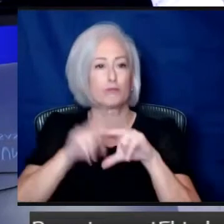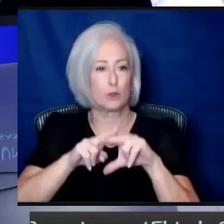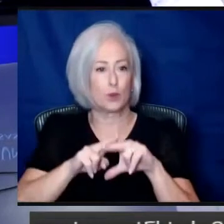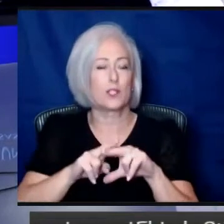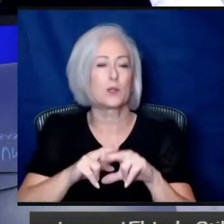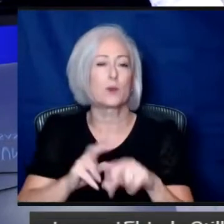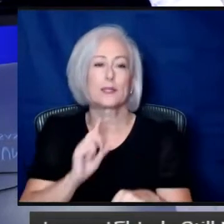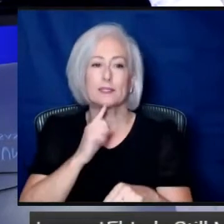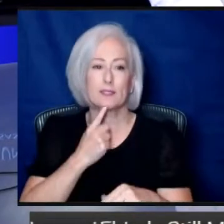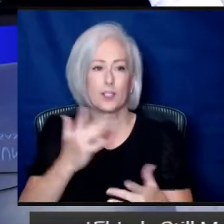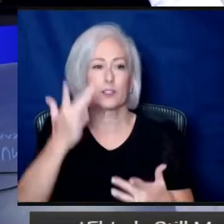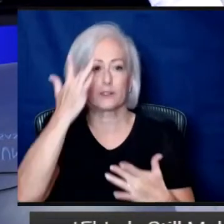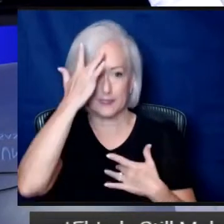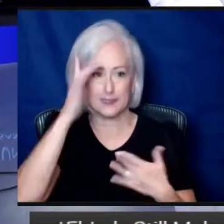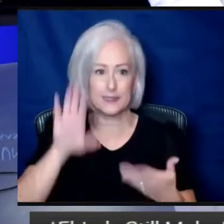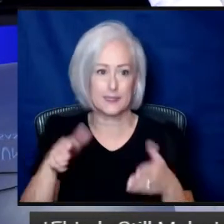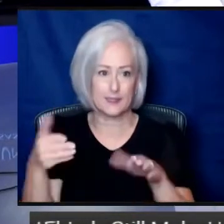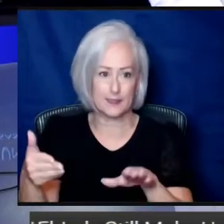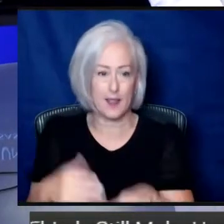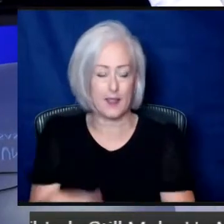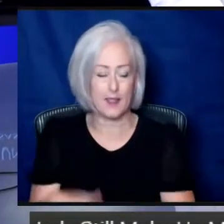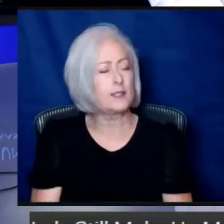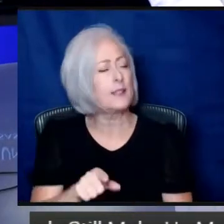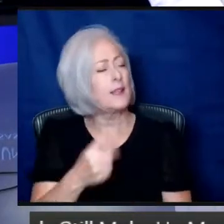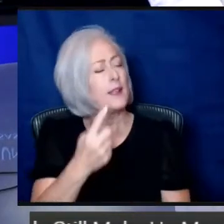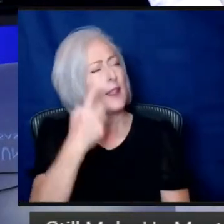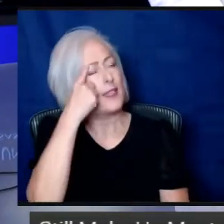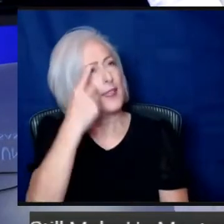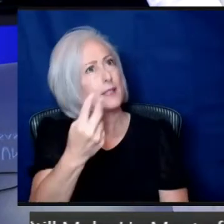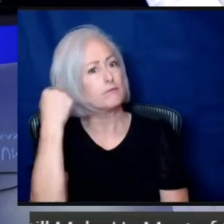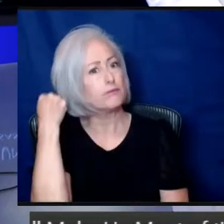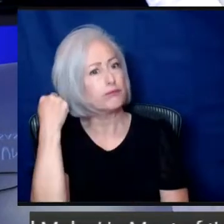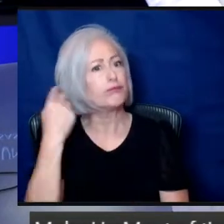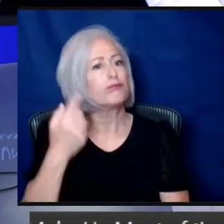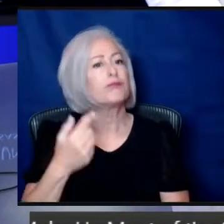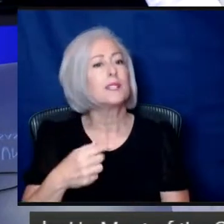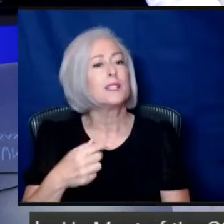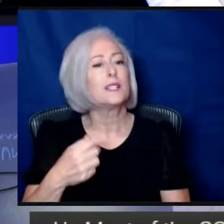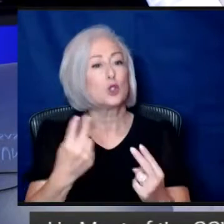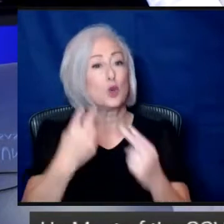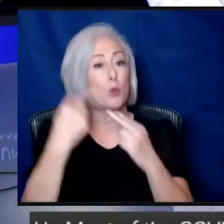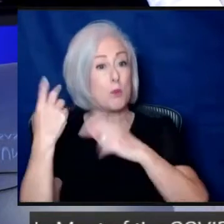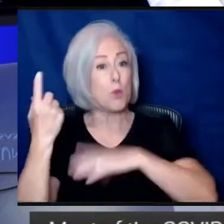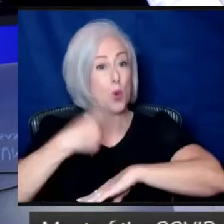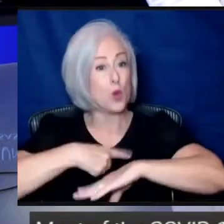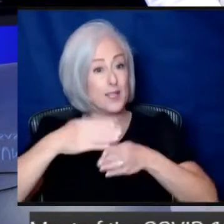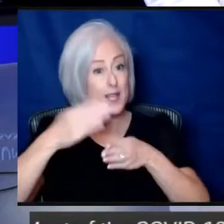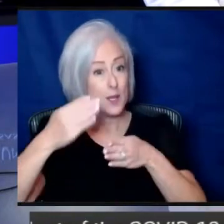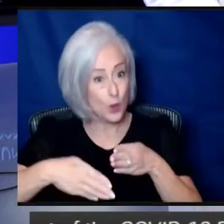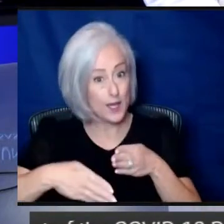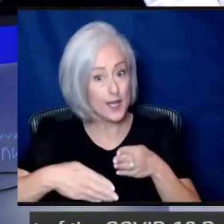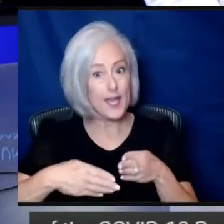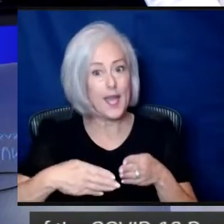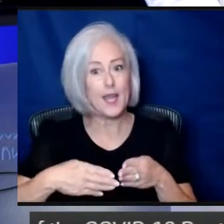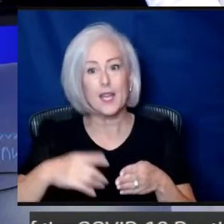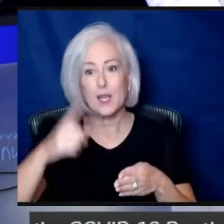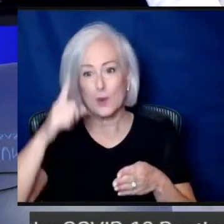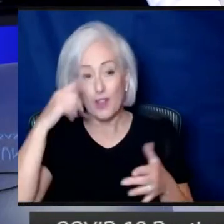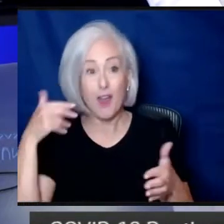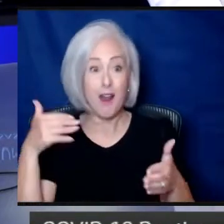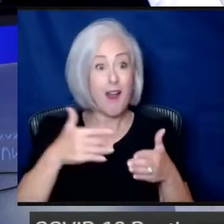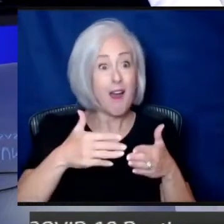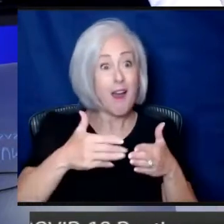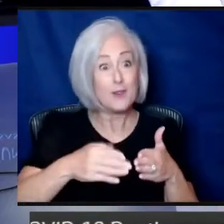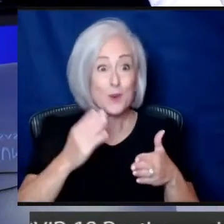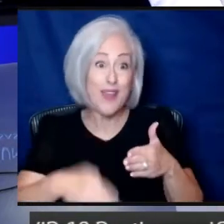year ago, Memorial Day weekend, it felt like COVID was at the tail end. We were taking our masks off, traveling, celebrating, felt like it was